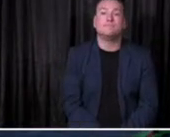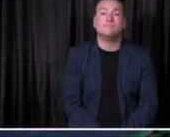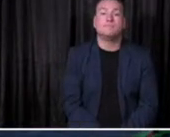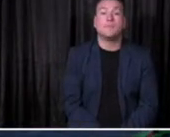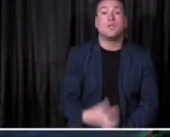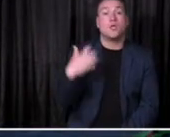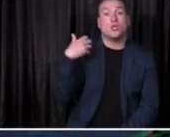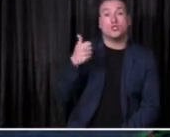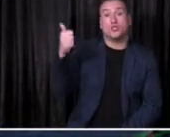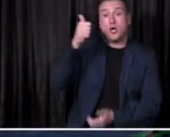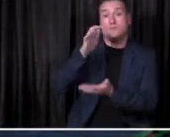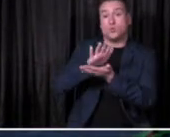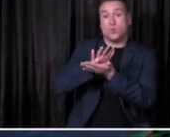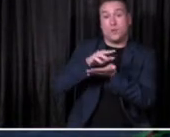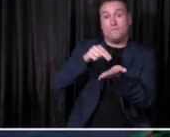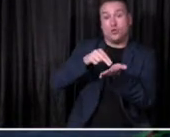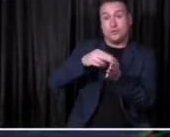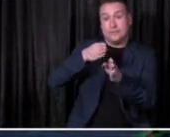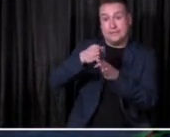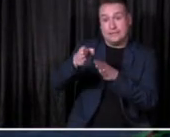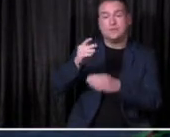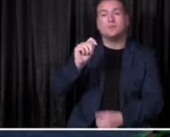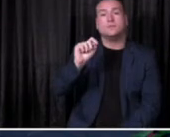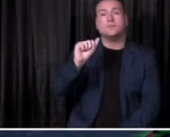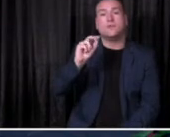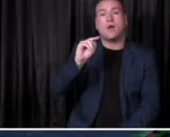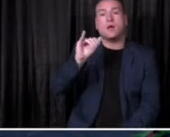Chair of the School of Nursing, Tanya Altman.